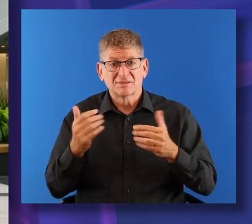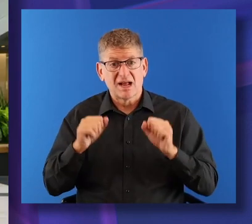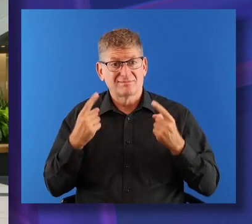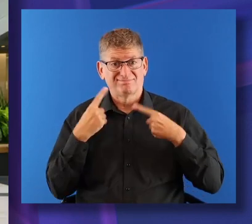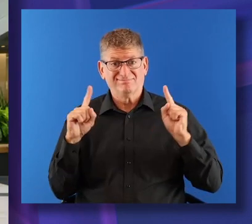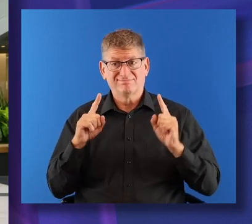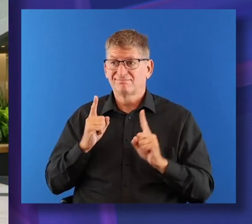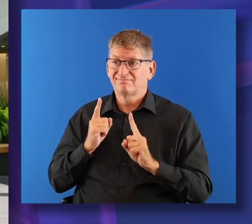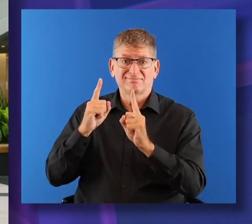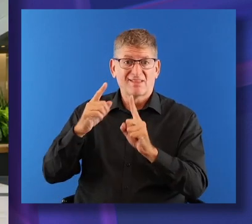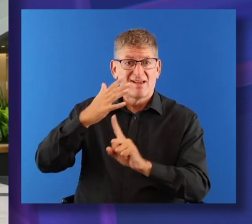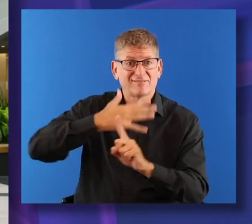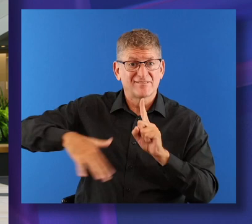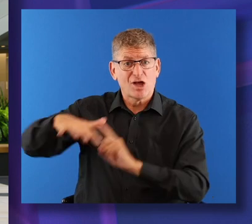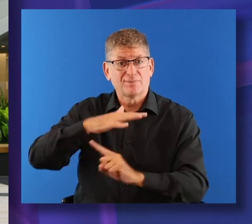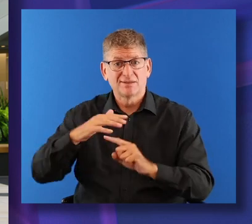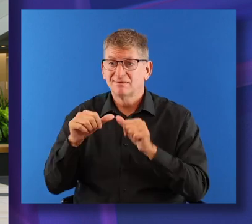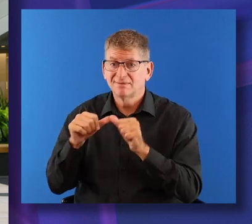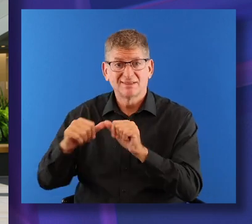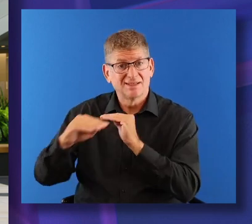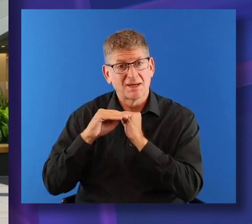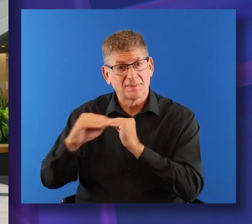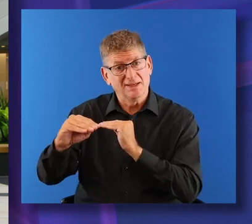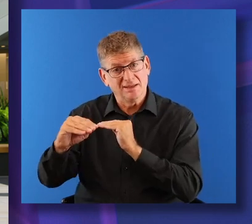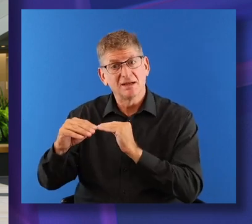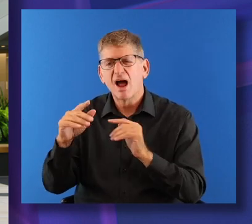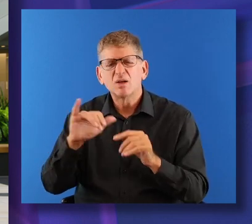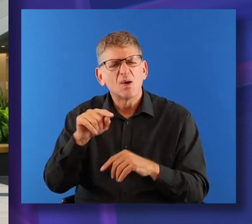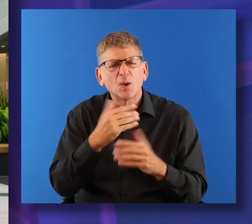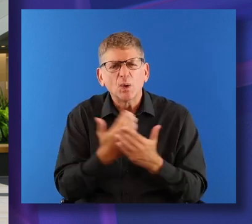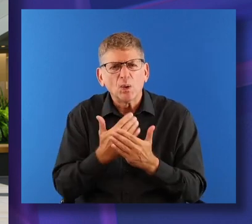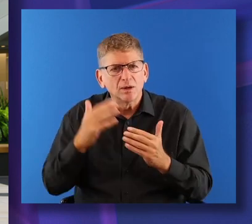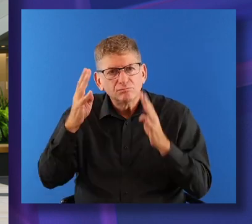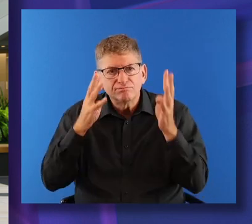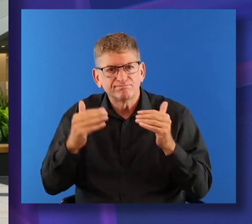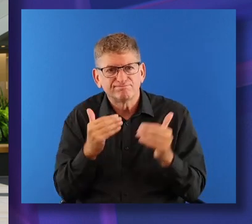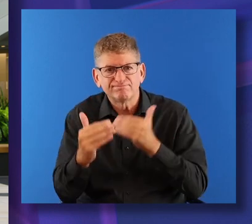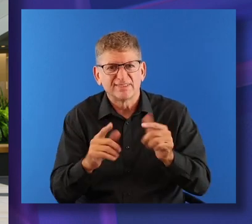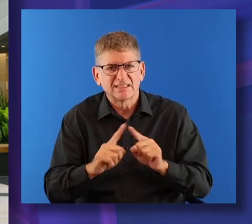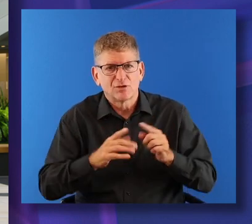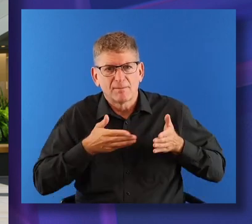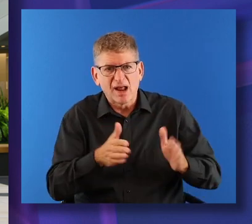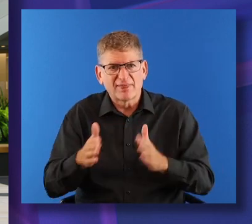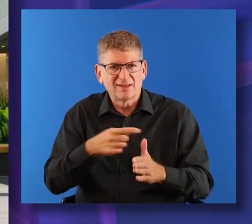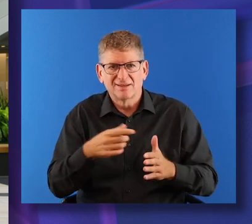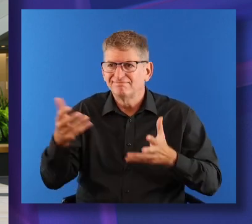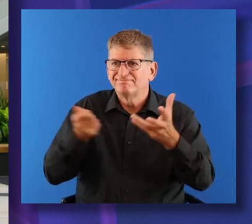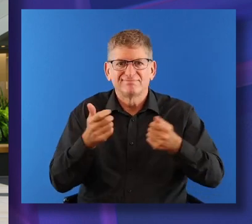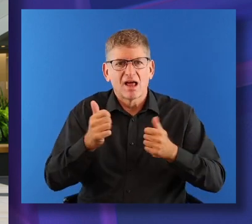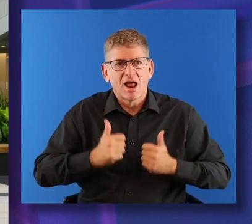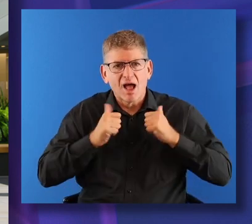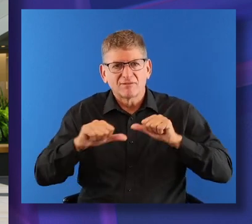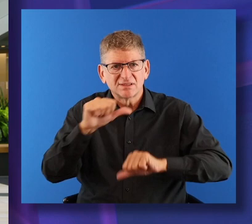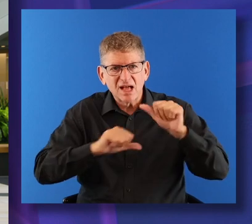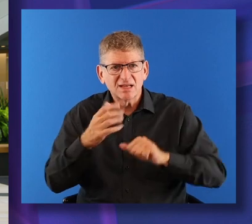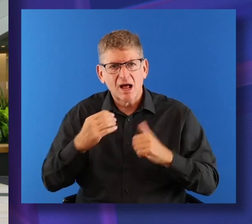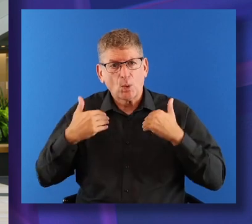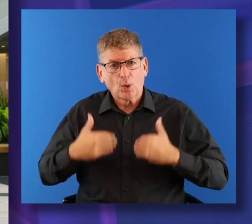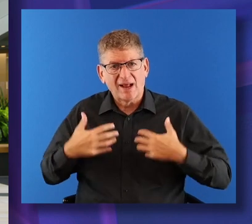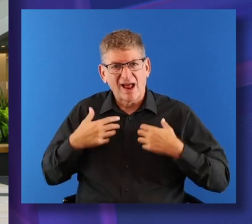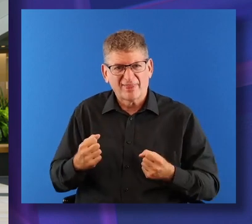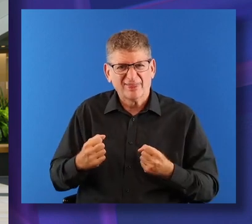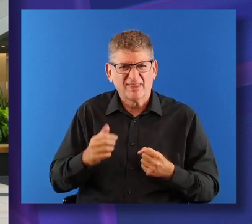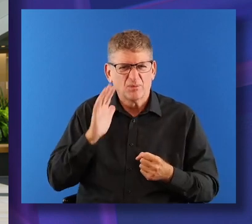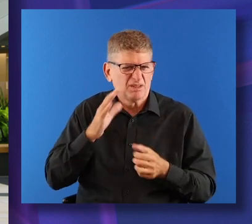achieve toward environmental sustainability, along with the advances these methods can bring to life sciences and human health, that you'll hear